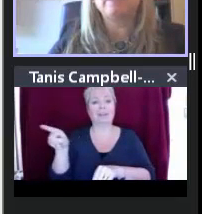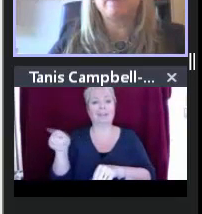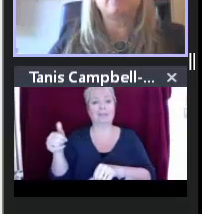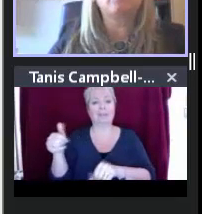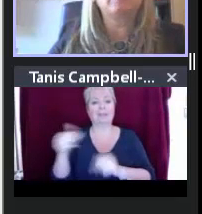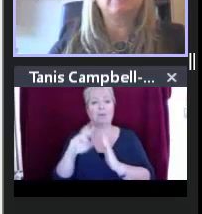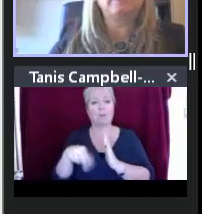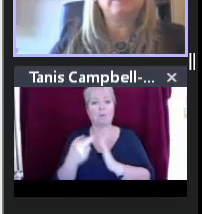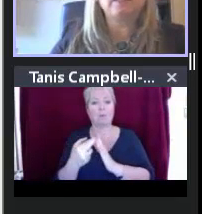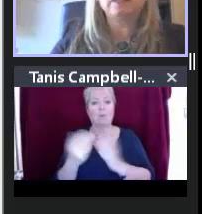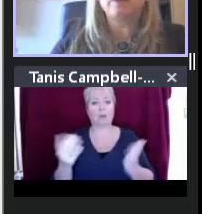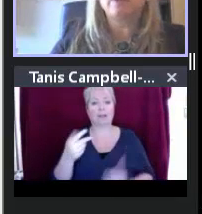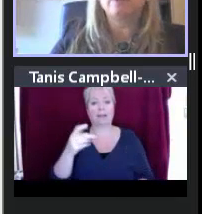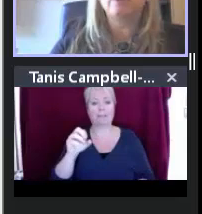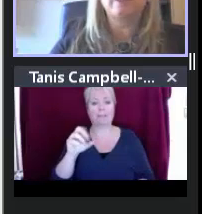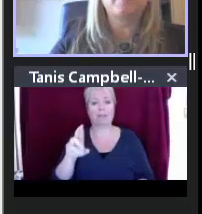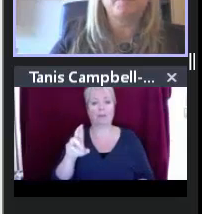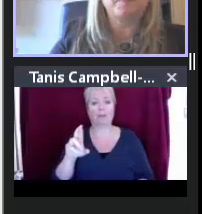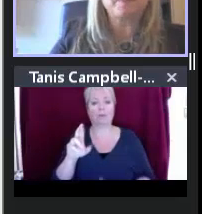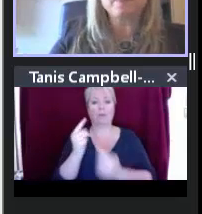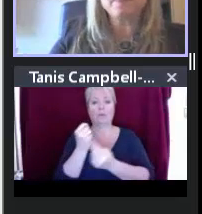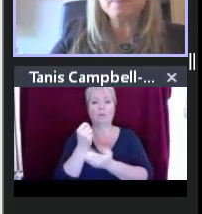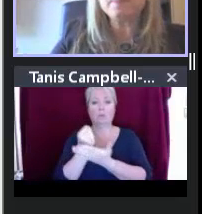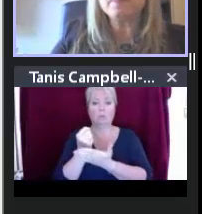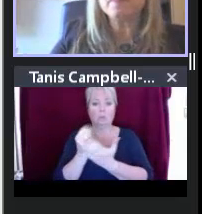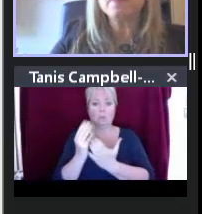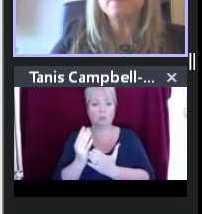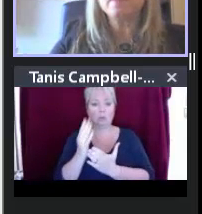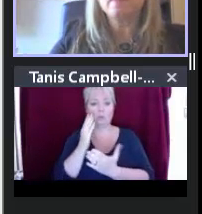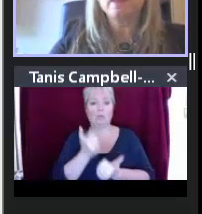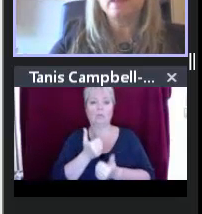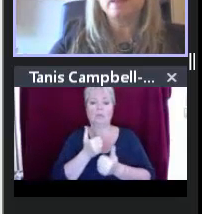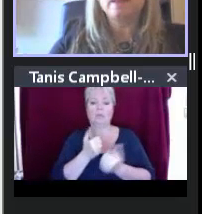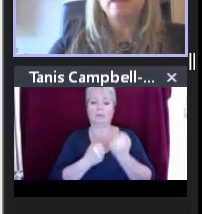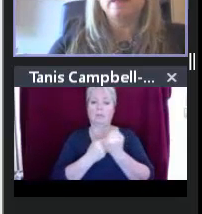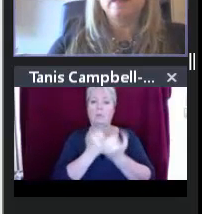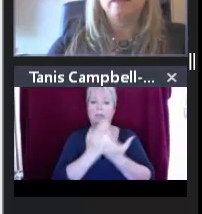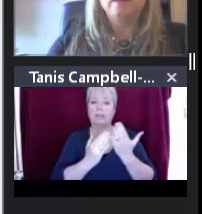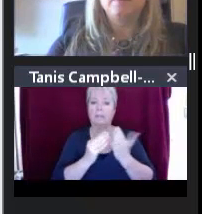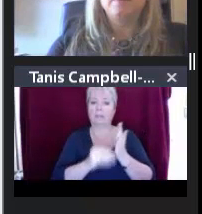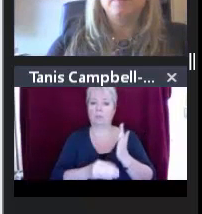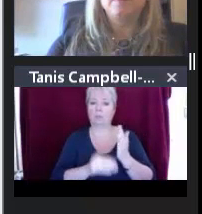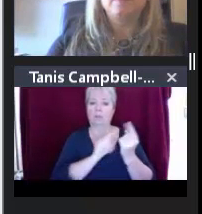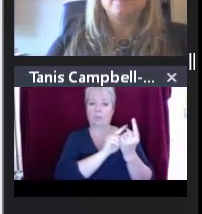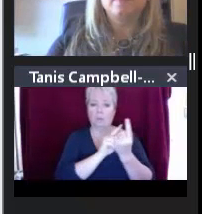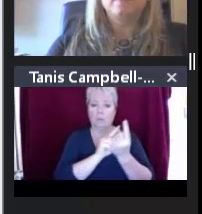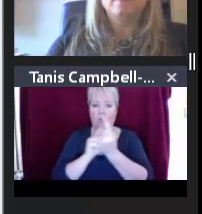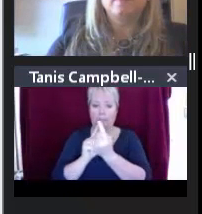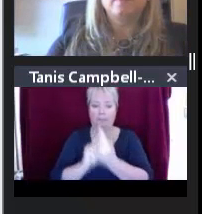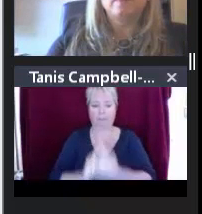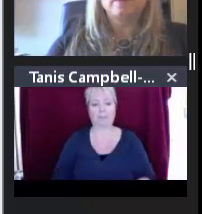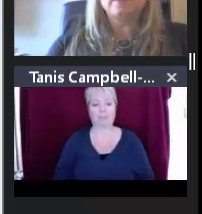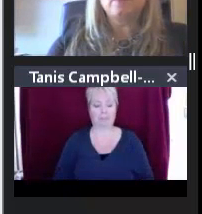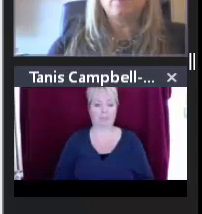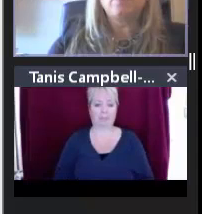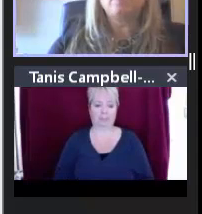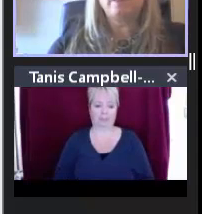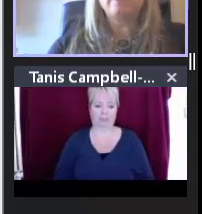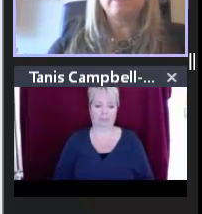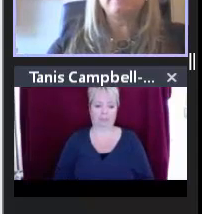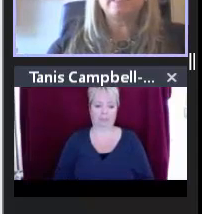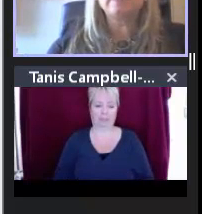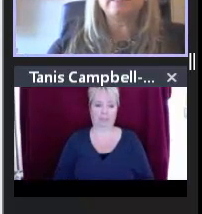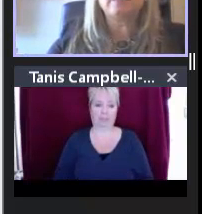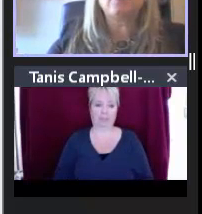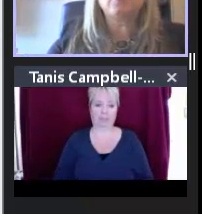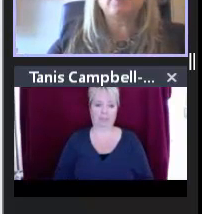people who need some extra assistance with their learning. So